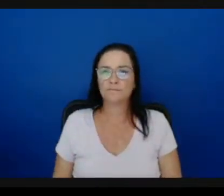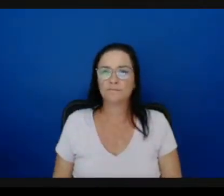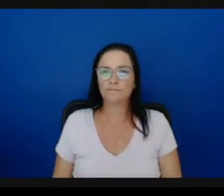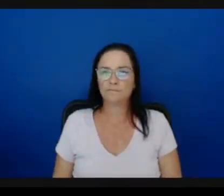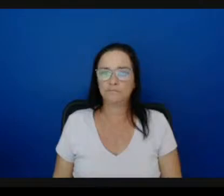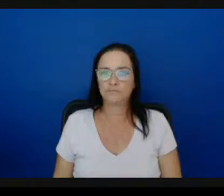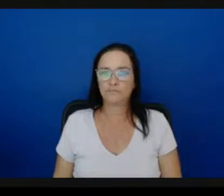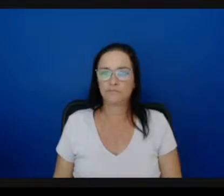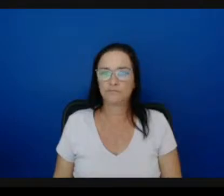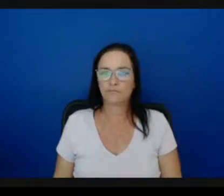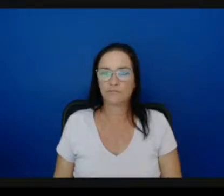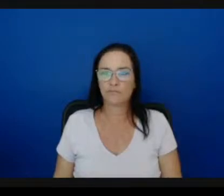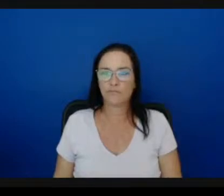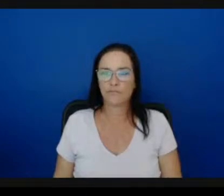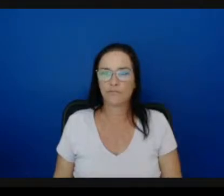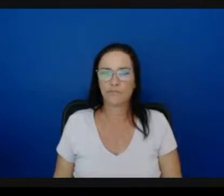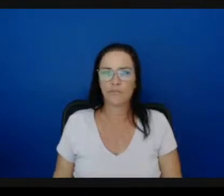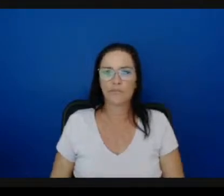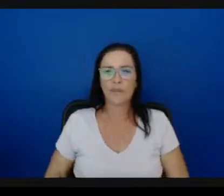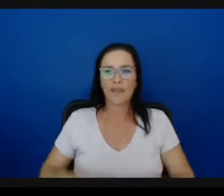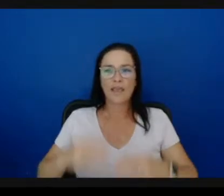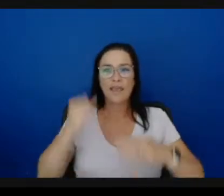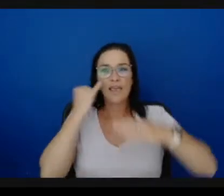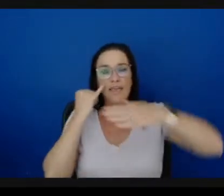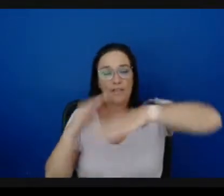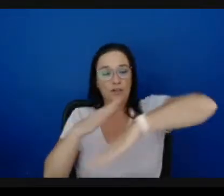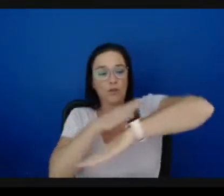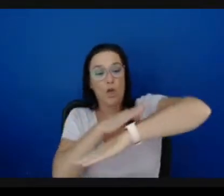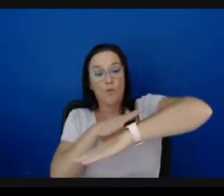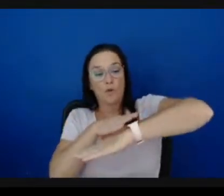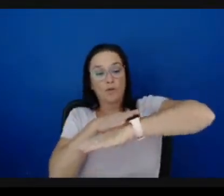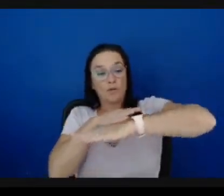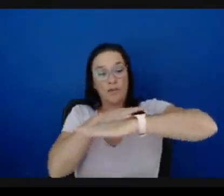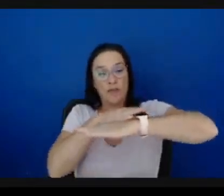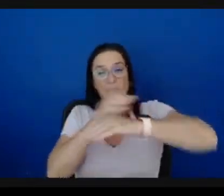On a gentler slope, it moves more slowly.